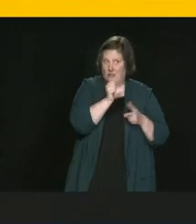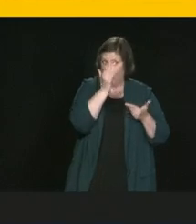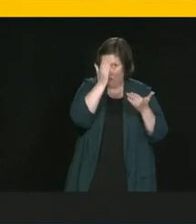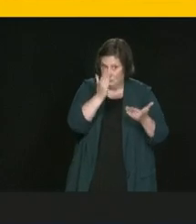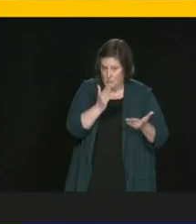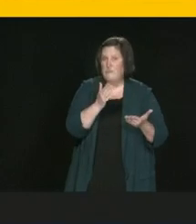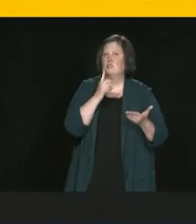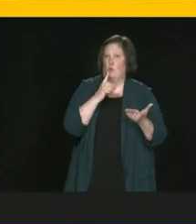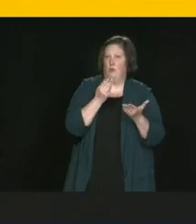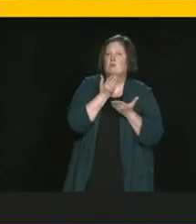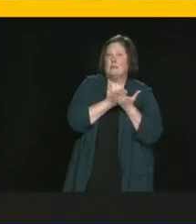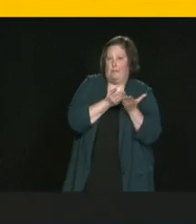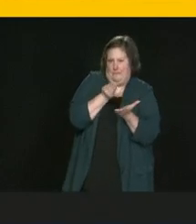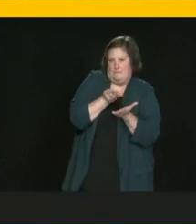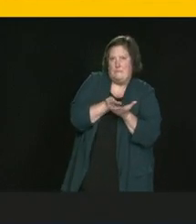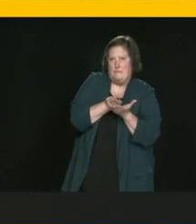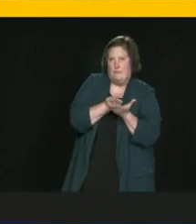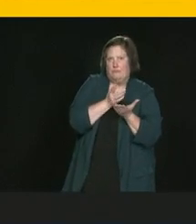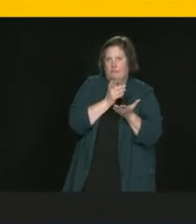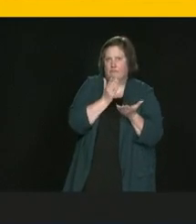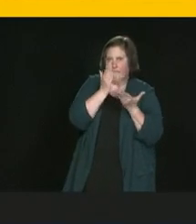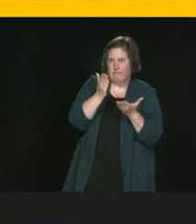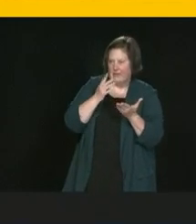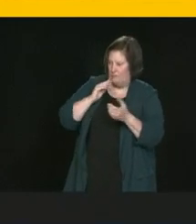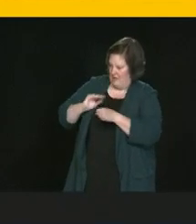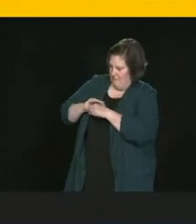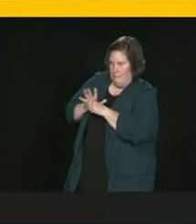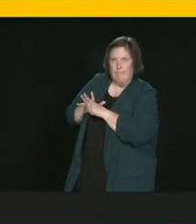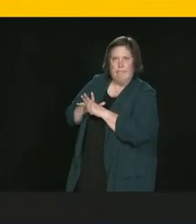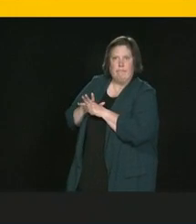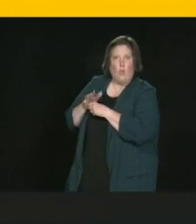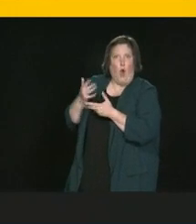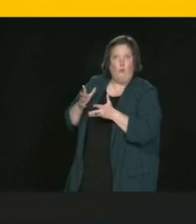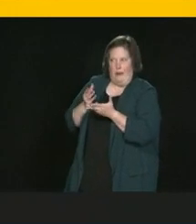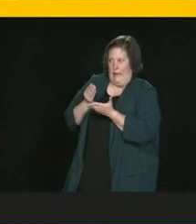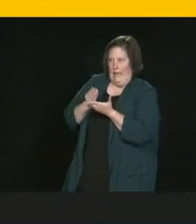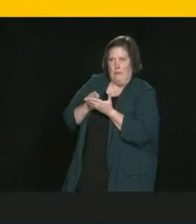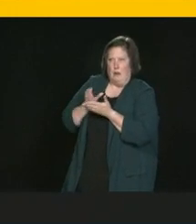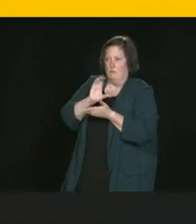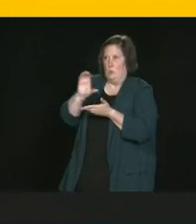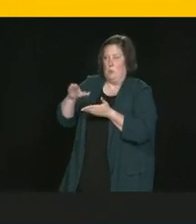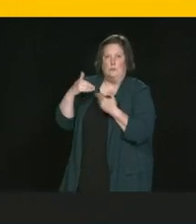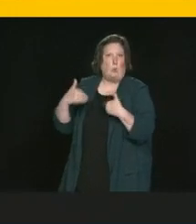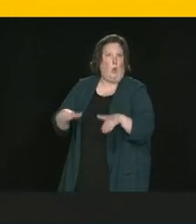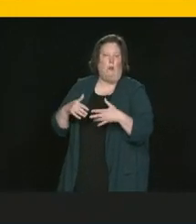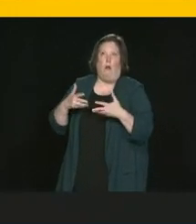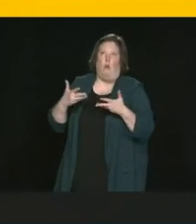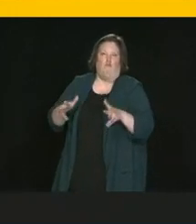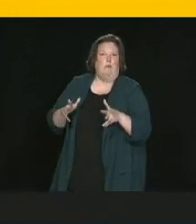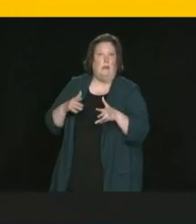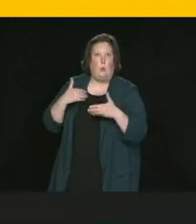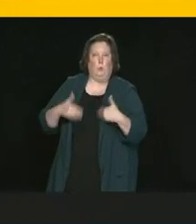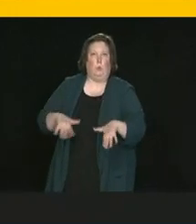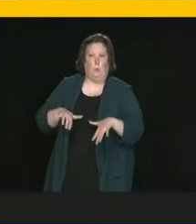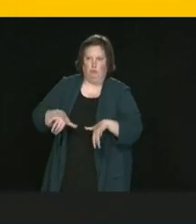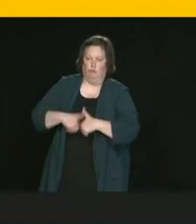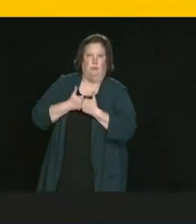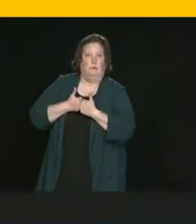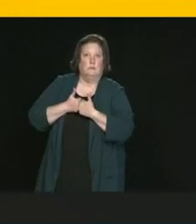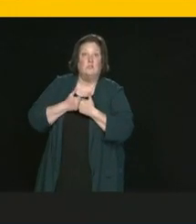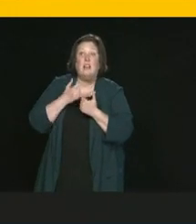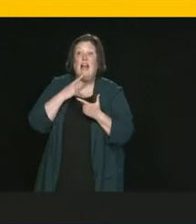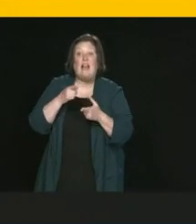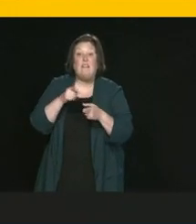measures that have been brought to the fore by this pandemic that were already existing challenges. challenges and the success of